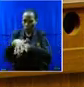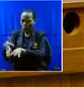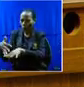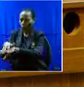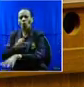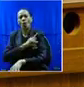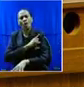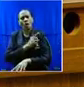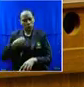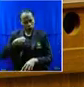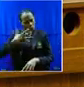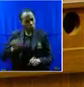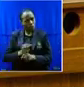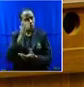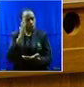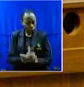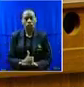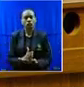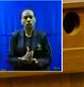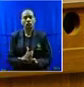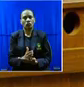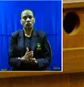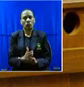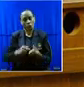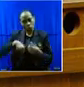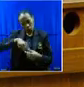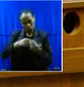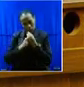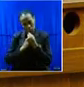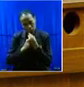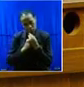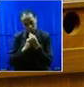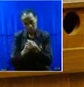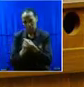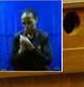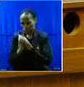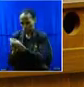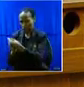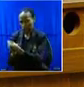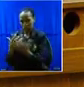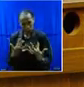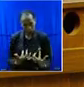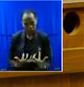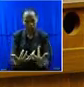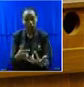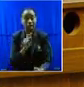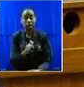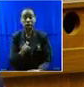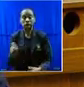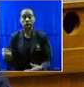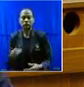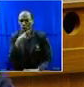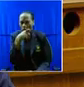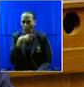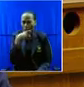do everything in our means to provide support to those in society who continue to face